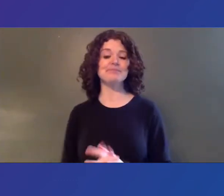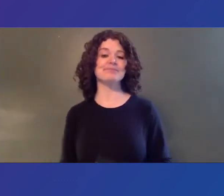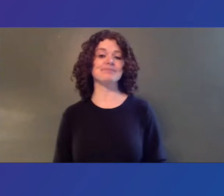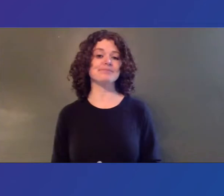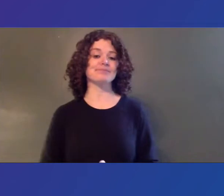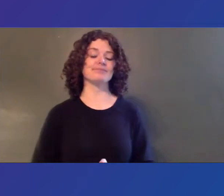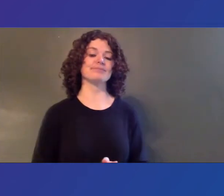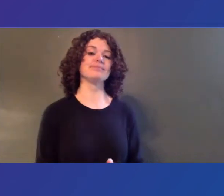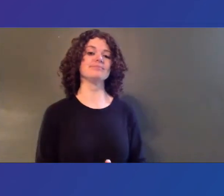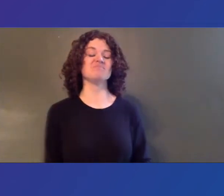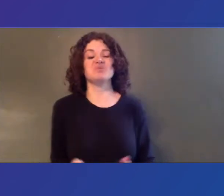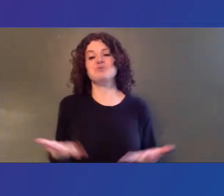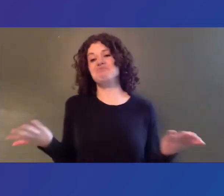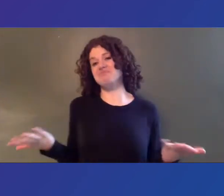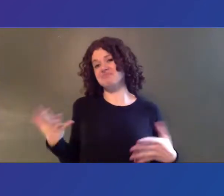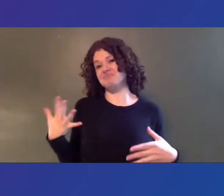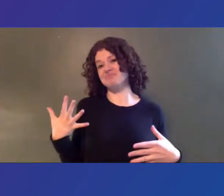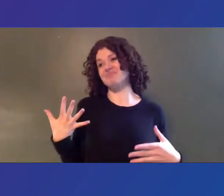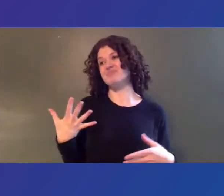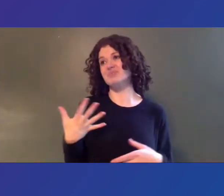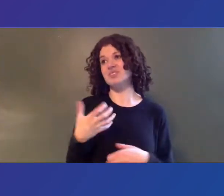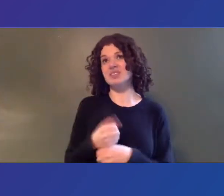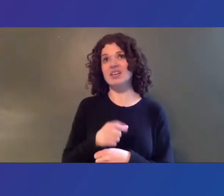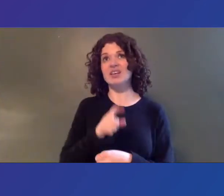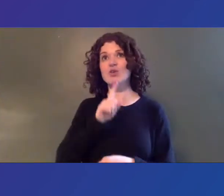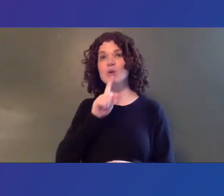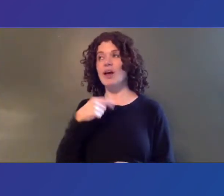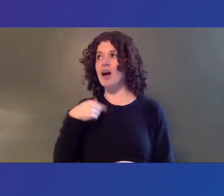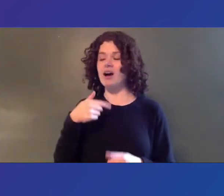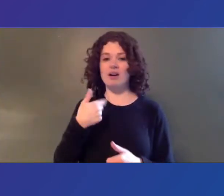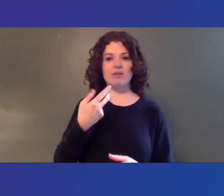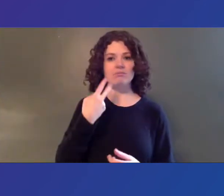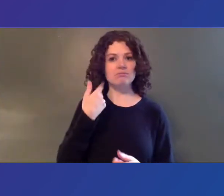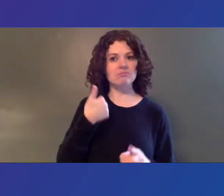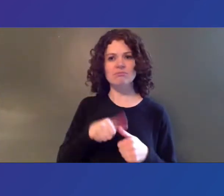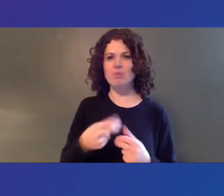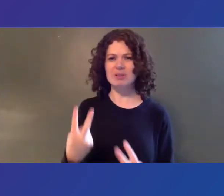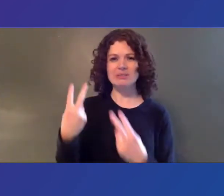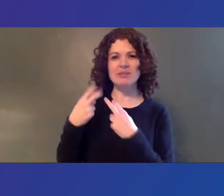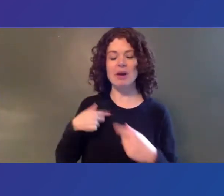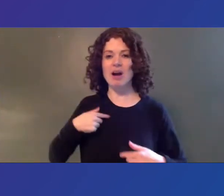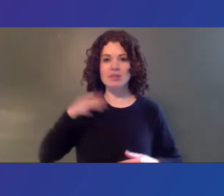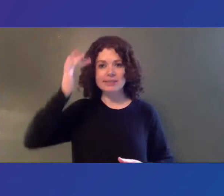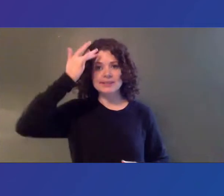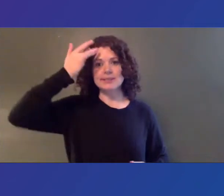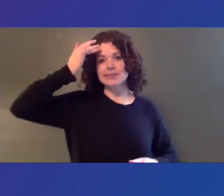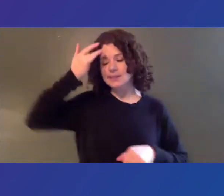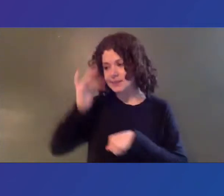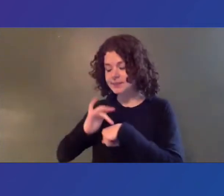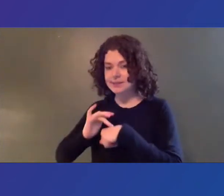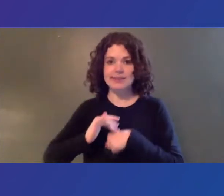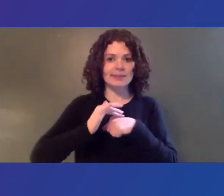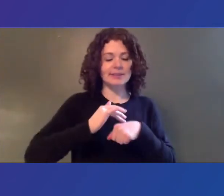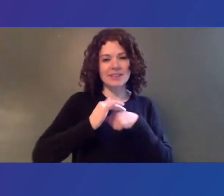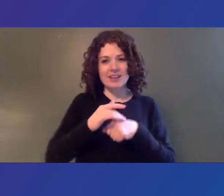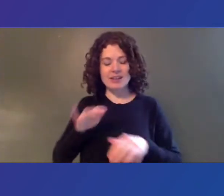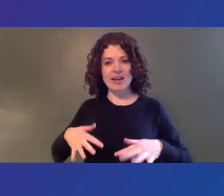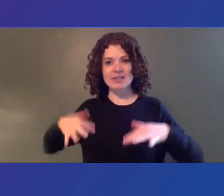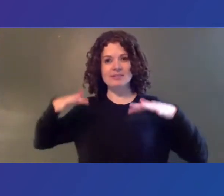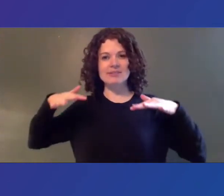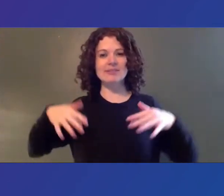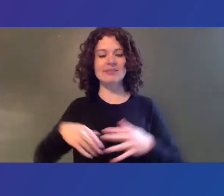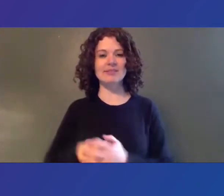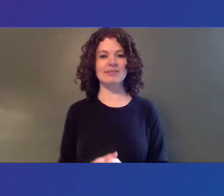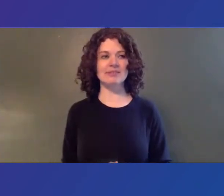So yeah, that's really, but I remember just being panicked when I was younger and having a sense of anxiety and not to say that there aren't things that make